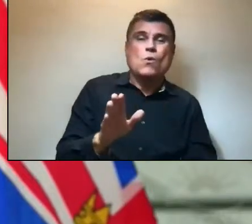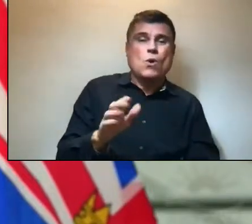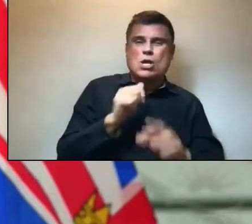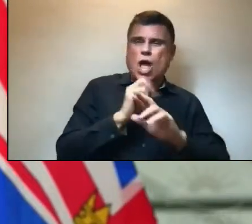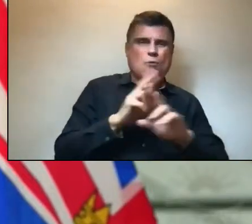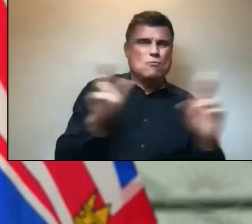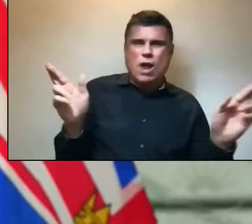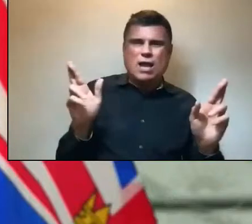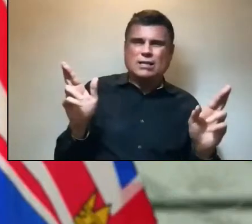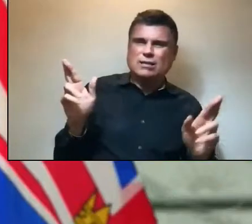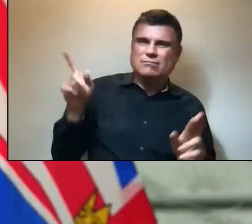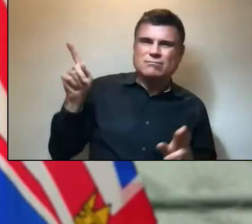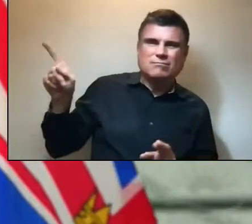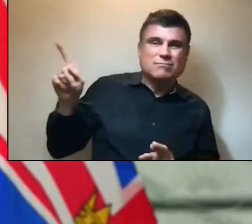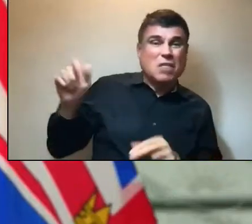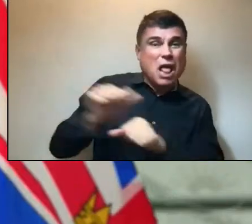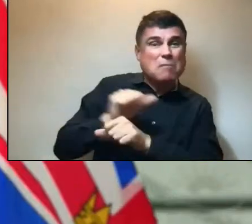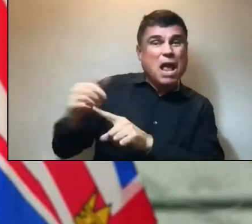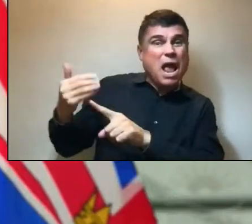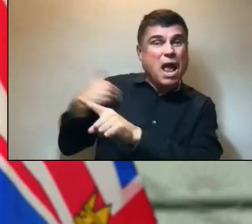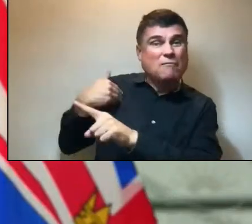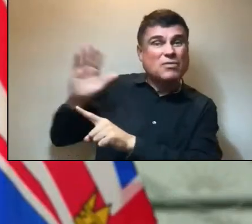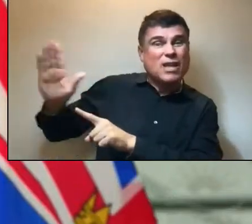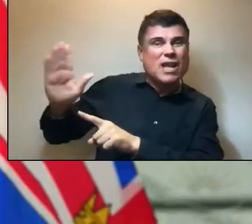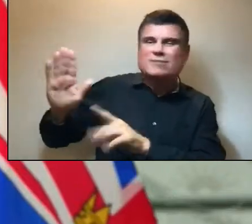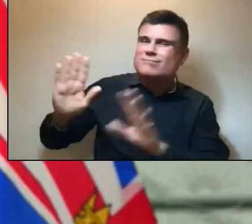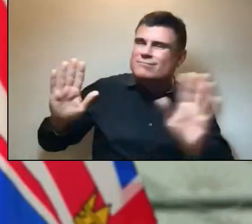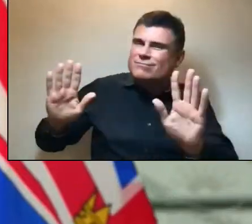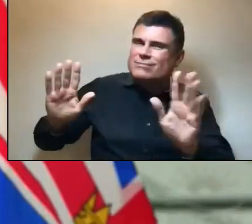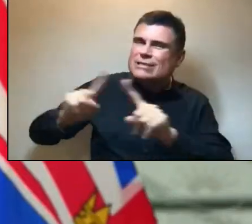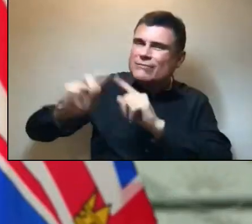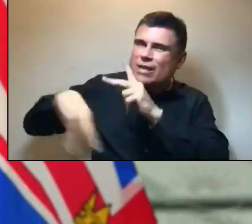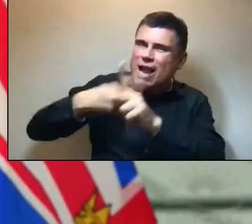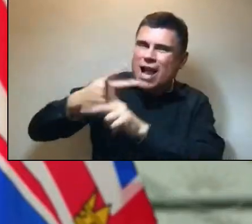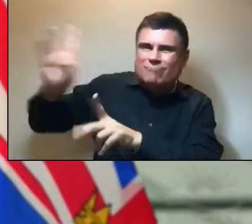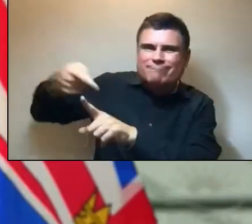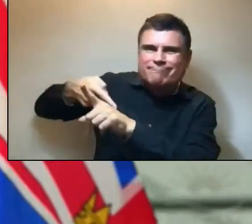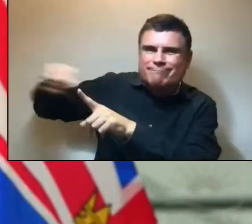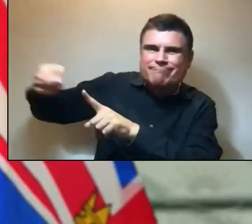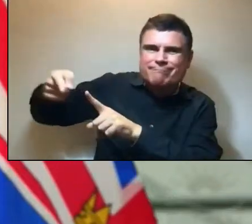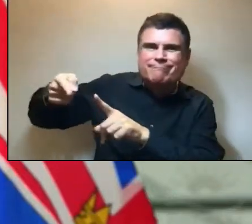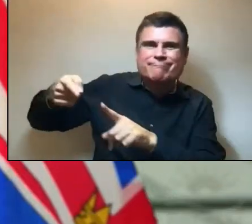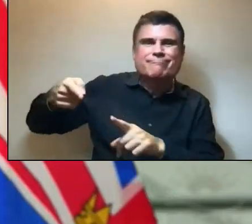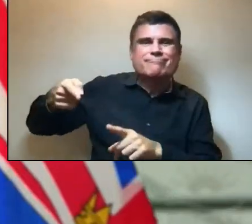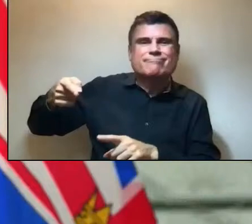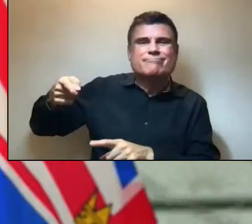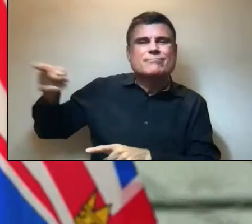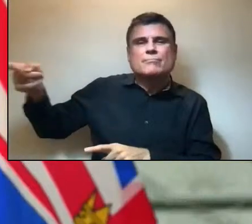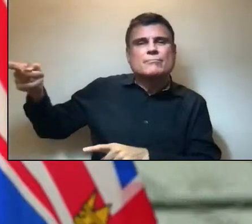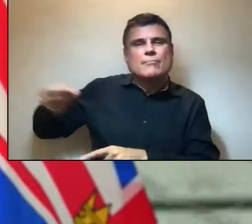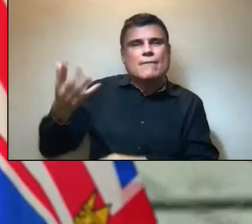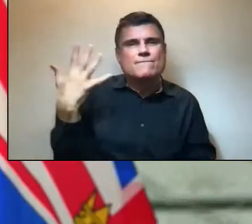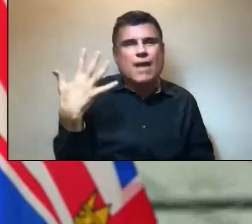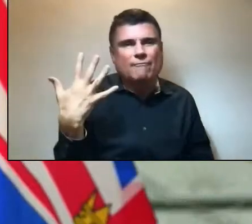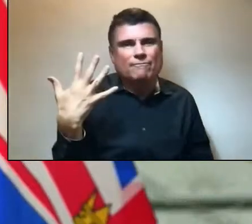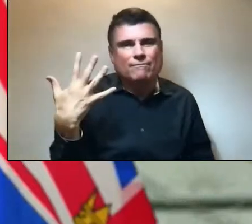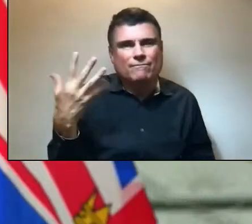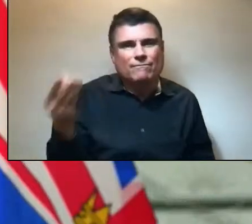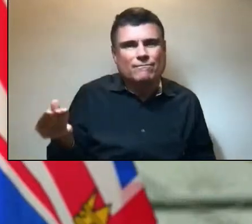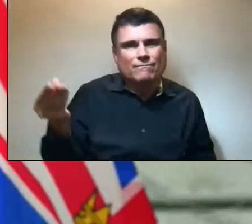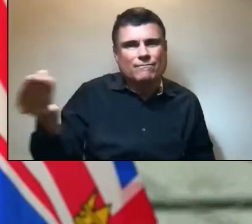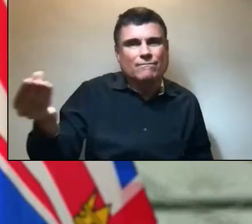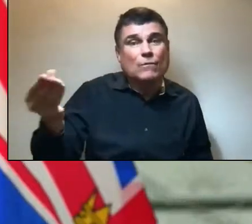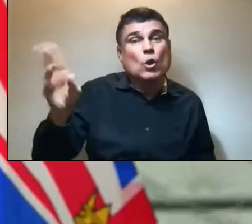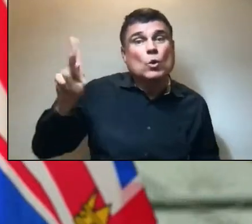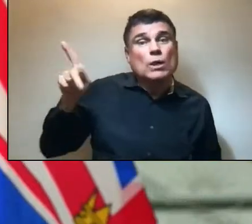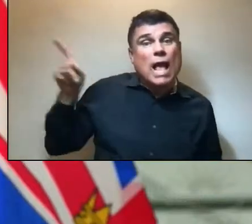the ones in Alberta that they're sending out that come in a batch of 5, like the ones they're using in the UK, which come in a kit of